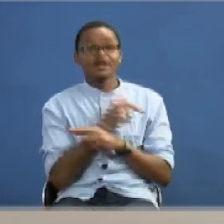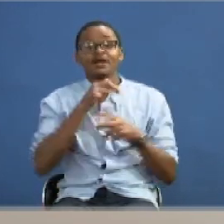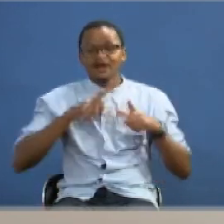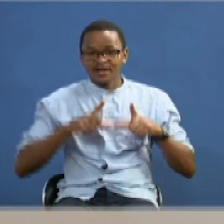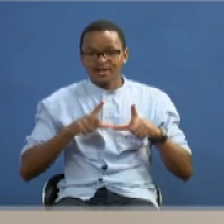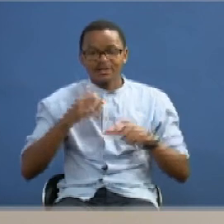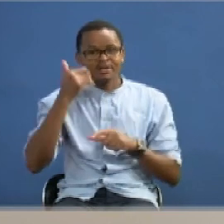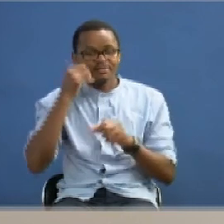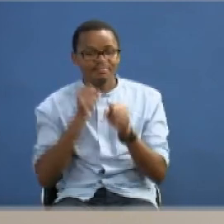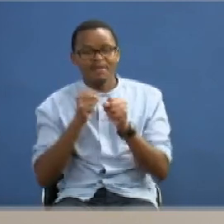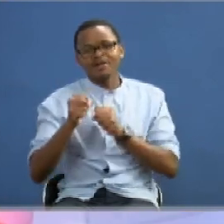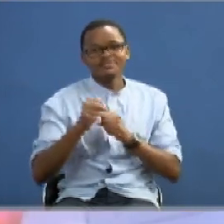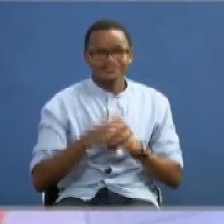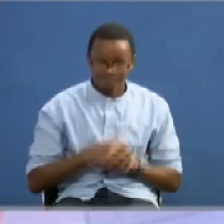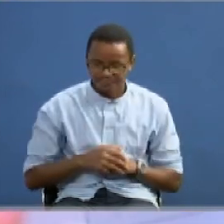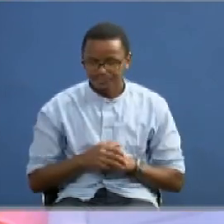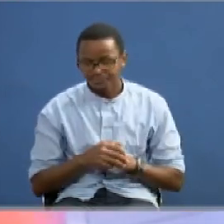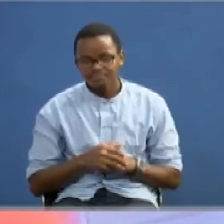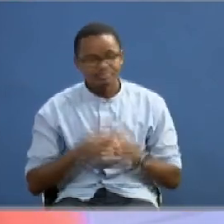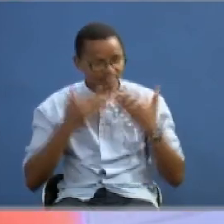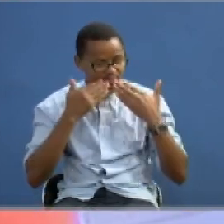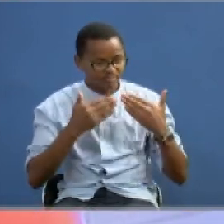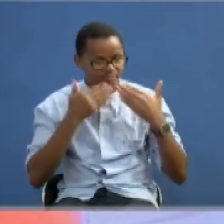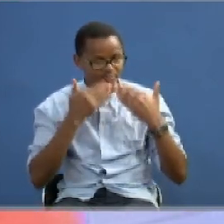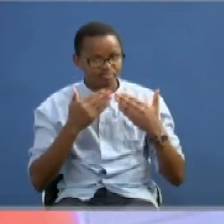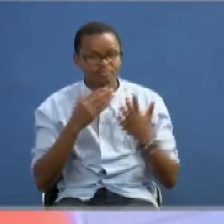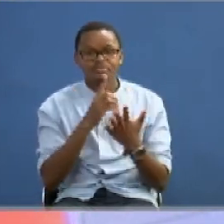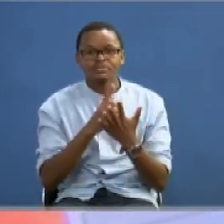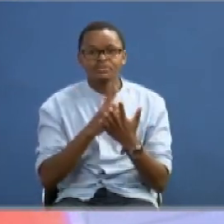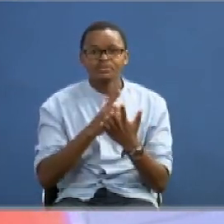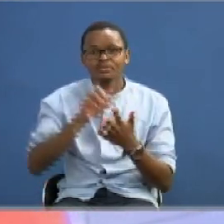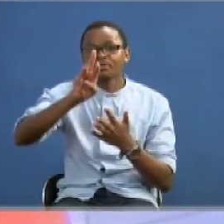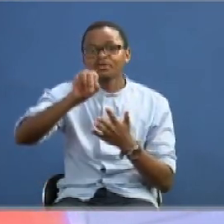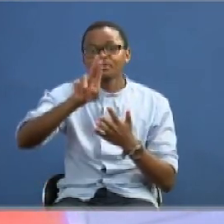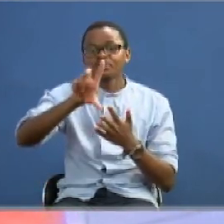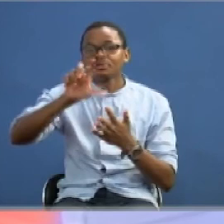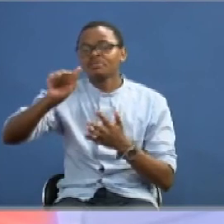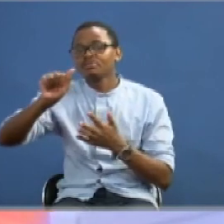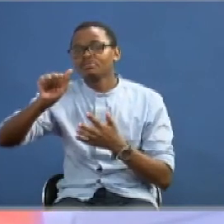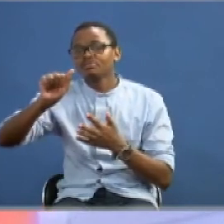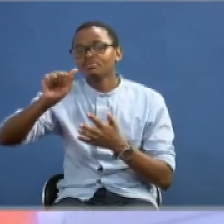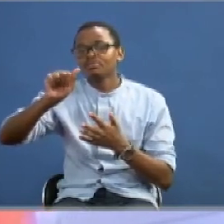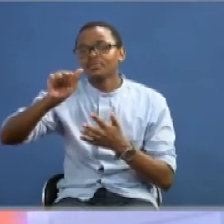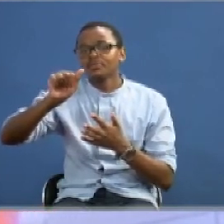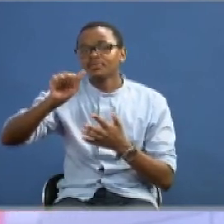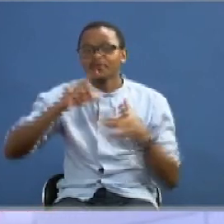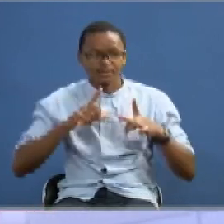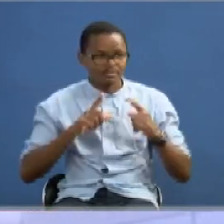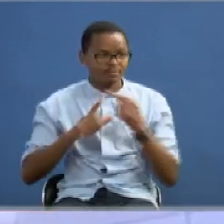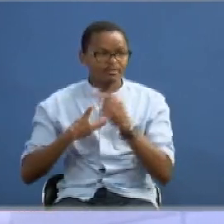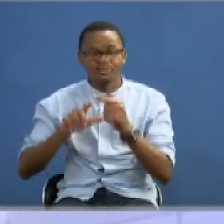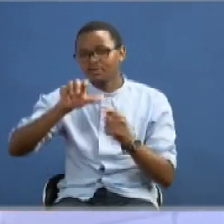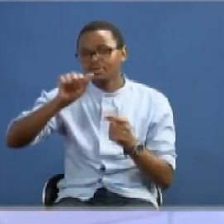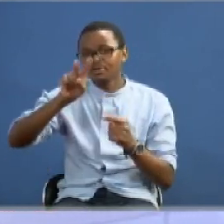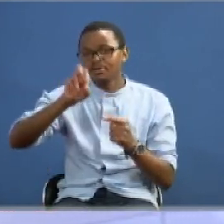the disease pass. All right. Thanks so much, Dr. Andrew Mulwa, for making time. That has been Dr.